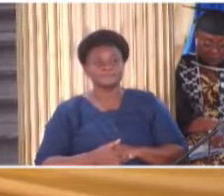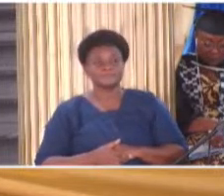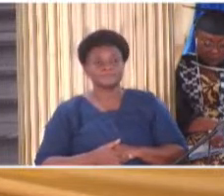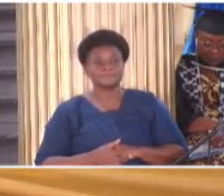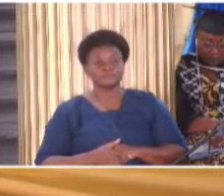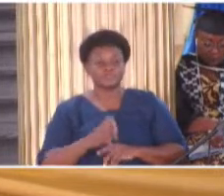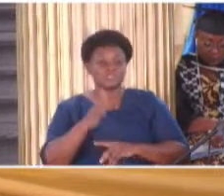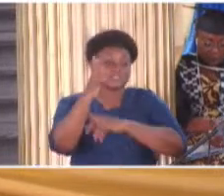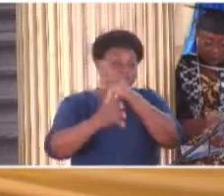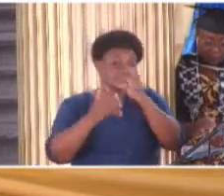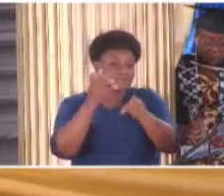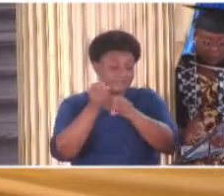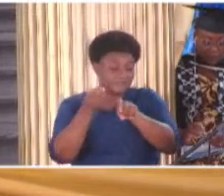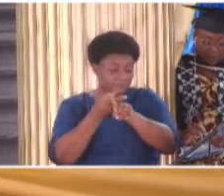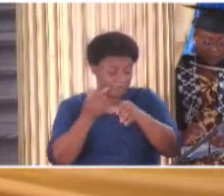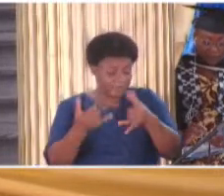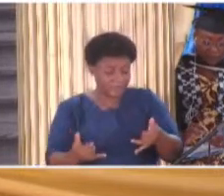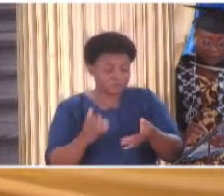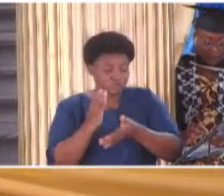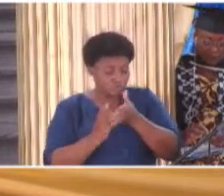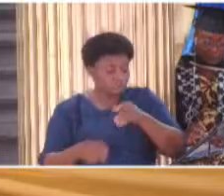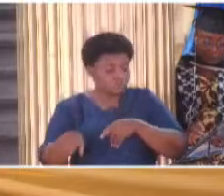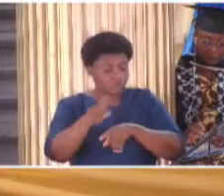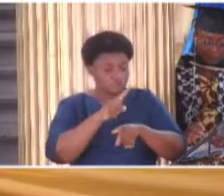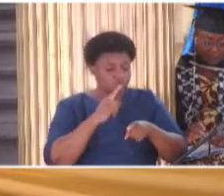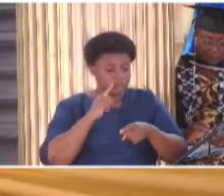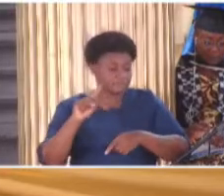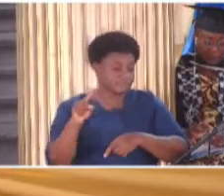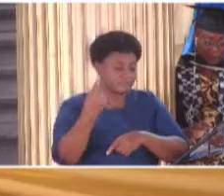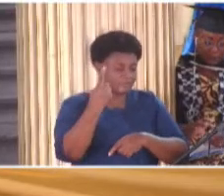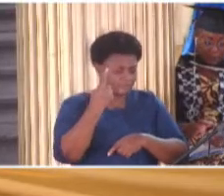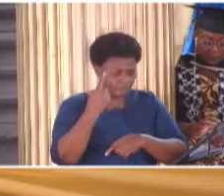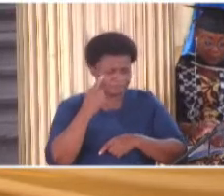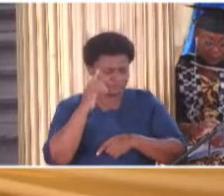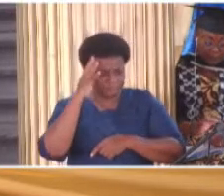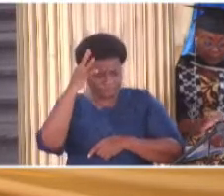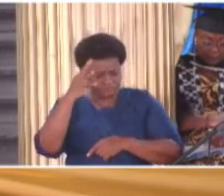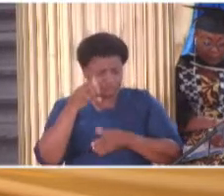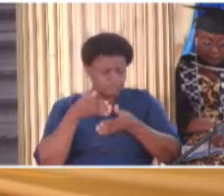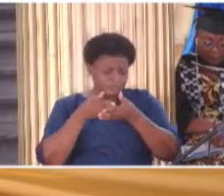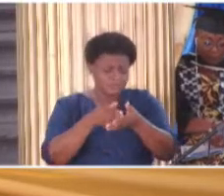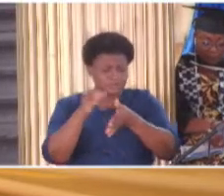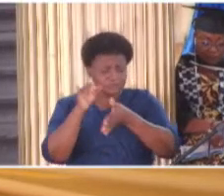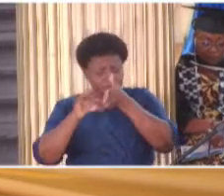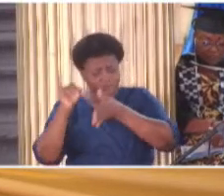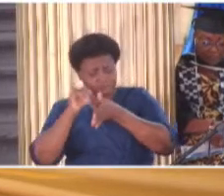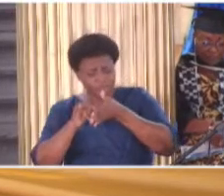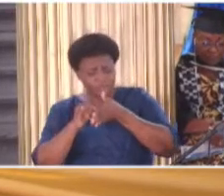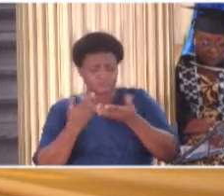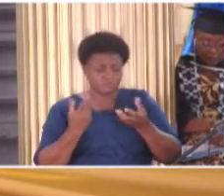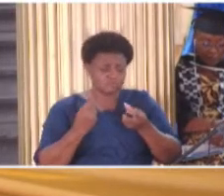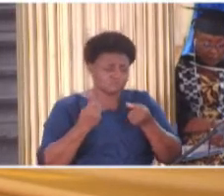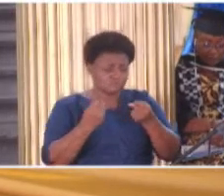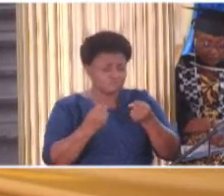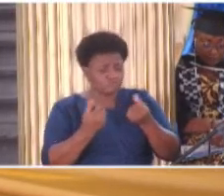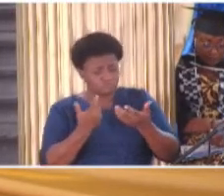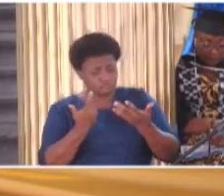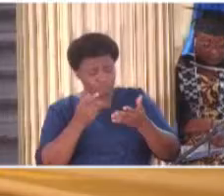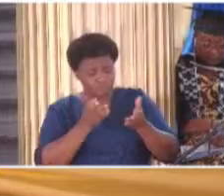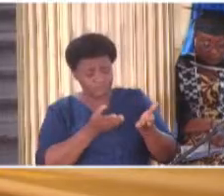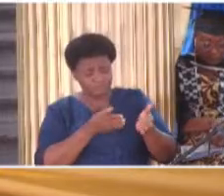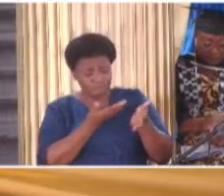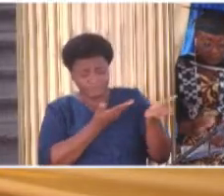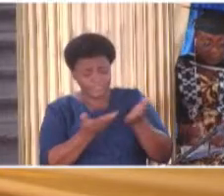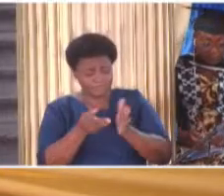Five years from now, some of us will be pioneering innovations, leading institutions, or driving policies that will impact